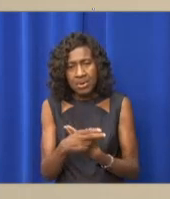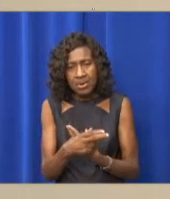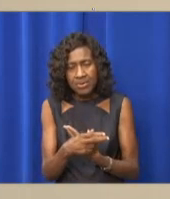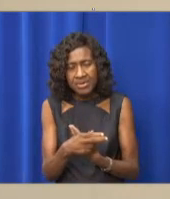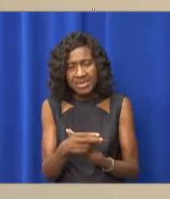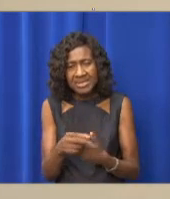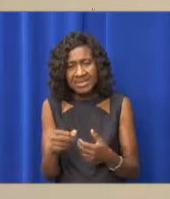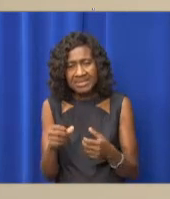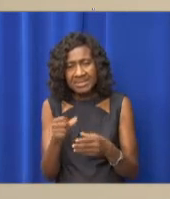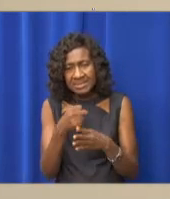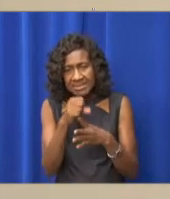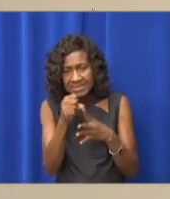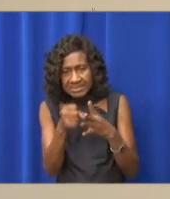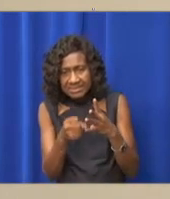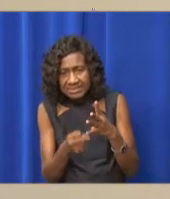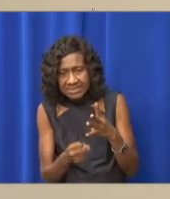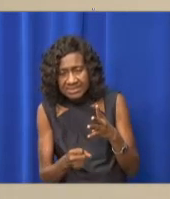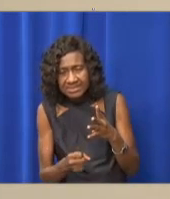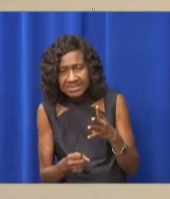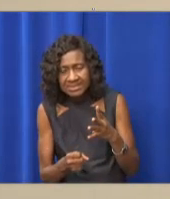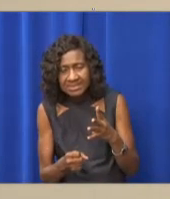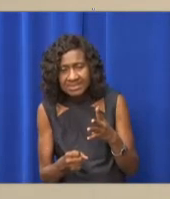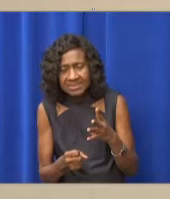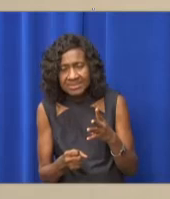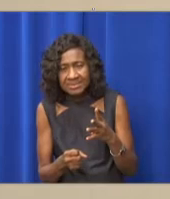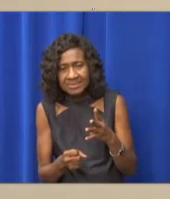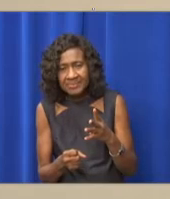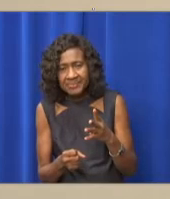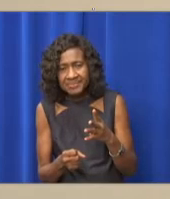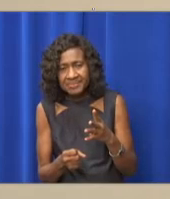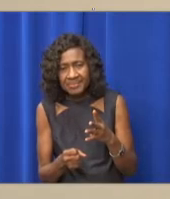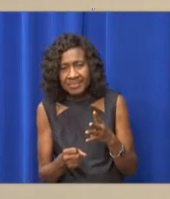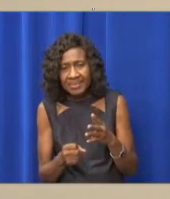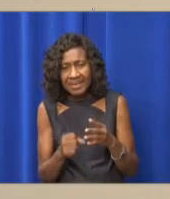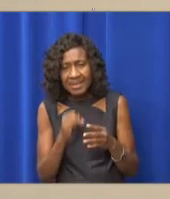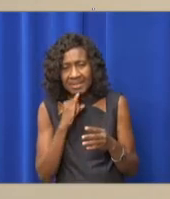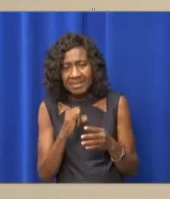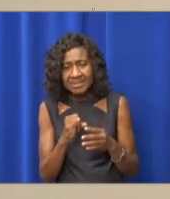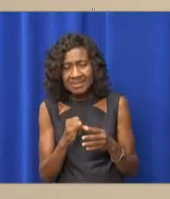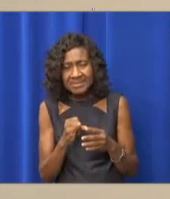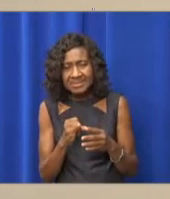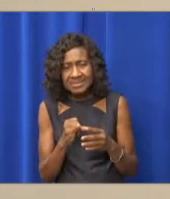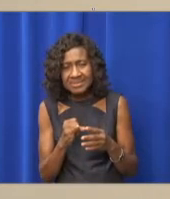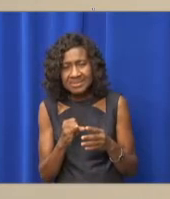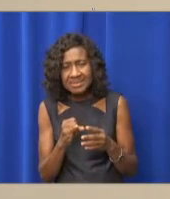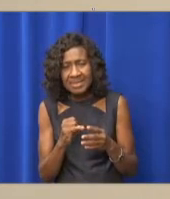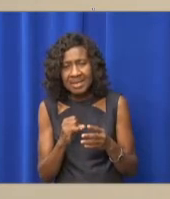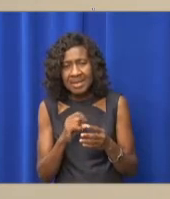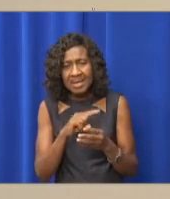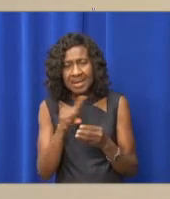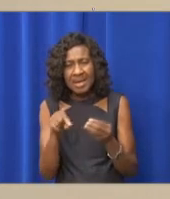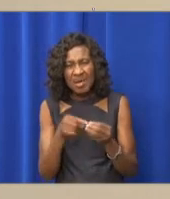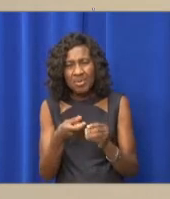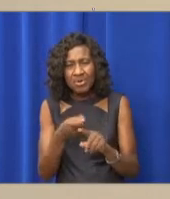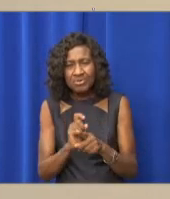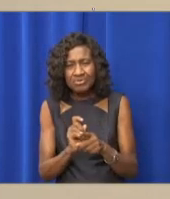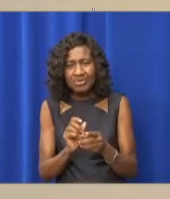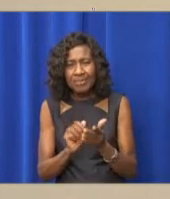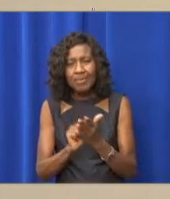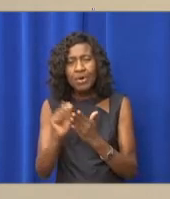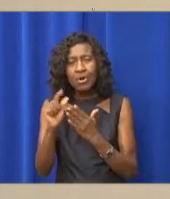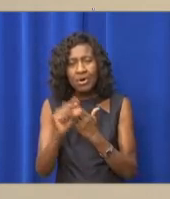of the Caribbean, Northwest Caribbean, is generally from about the middle of August going through